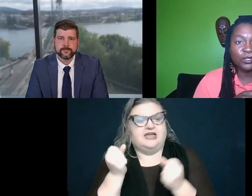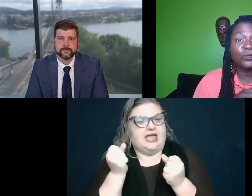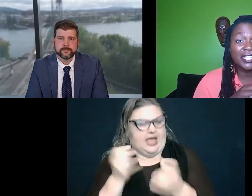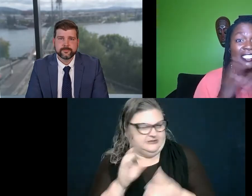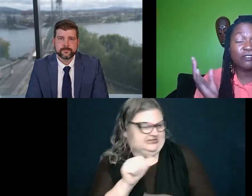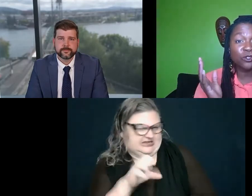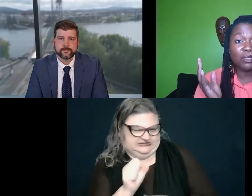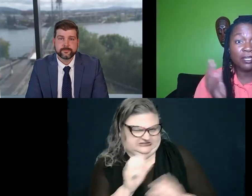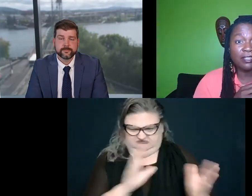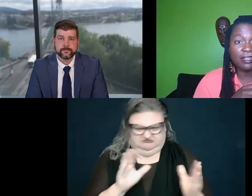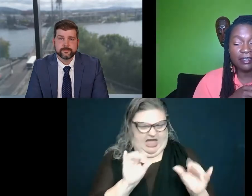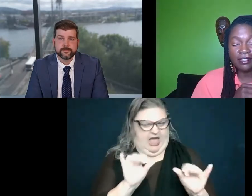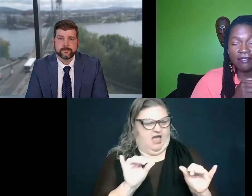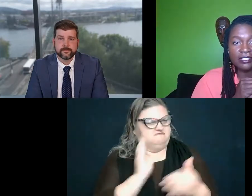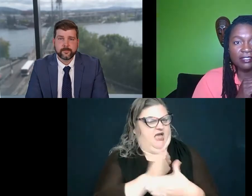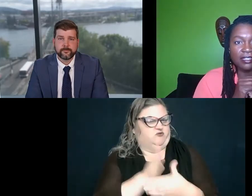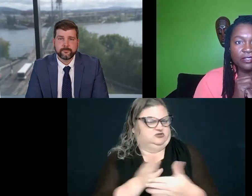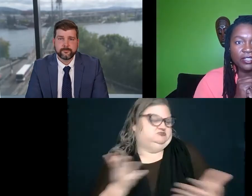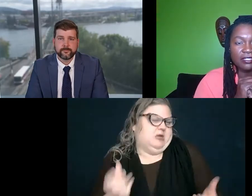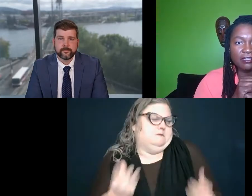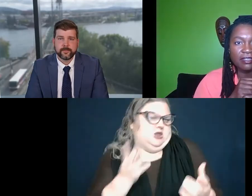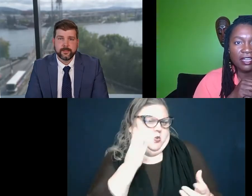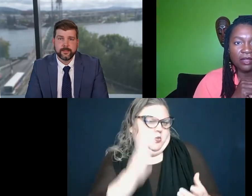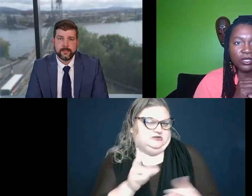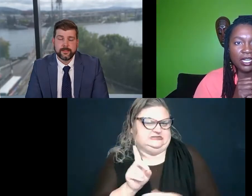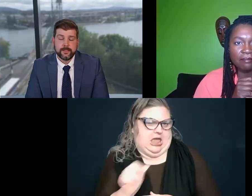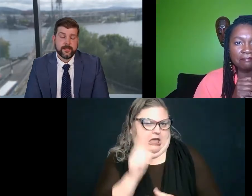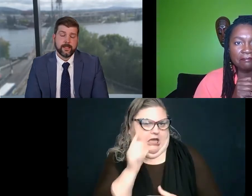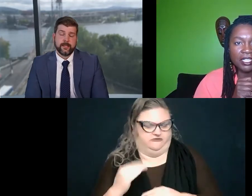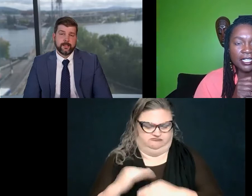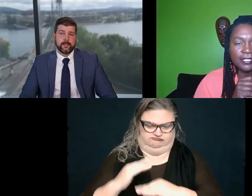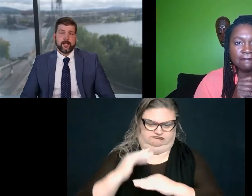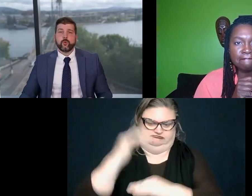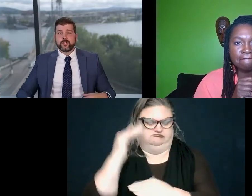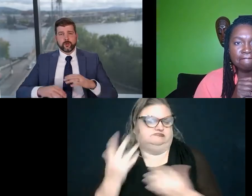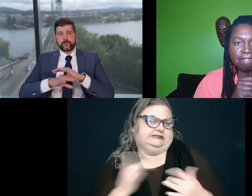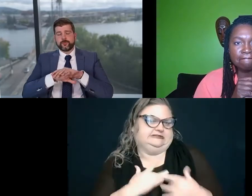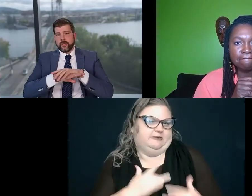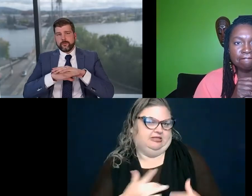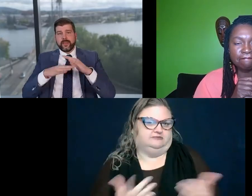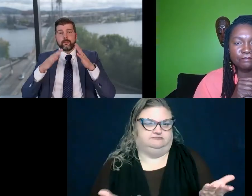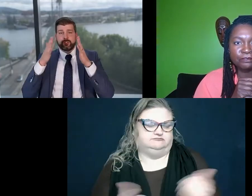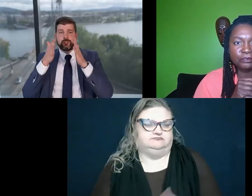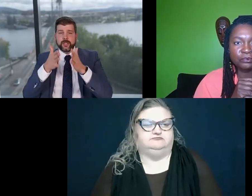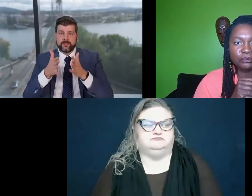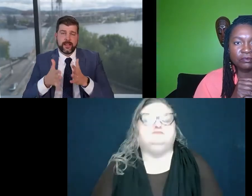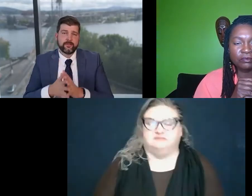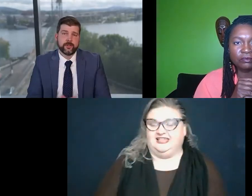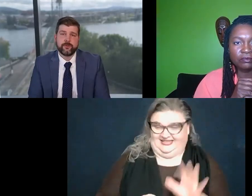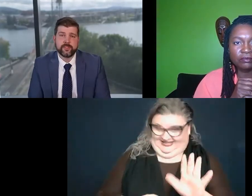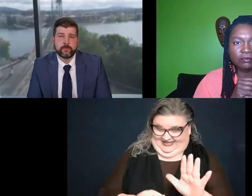normally, you know, would the DA's office normally be having sitting on the desk at one time? Can you tell us? Well, so that was